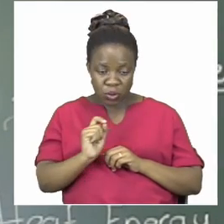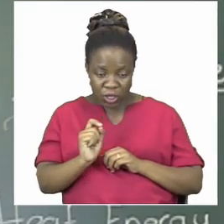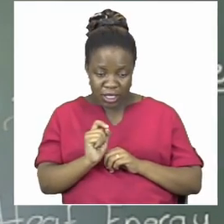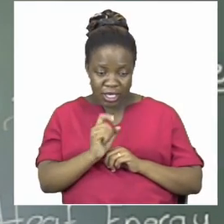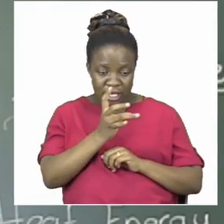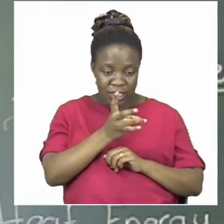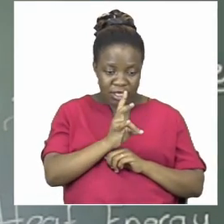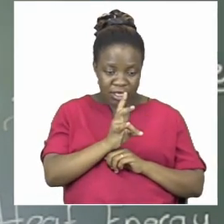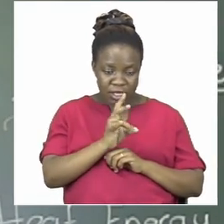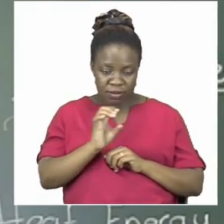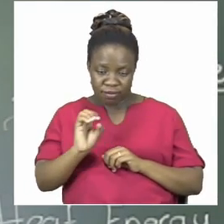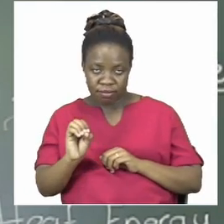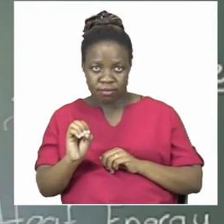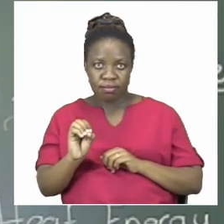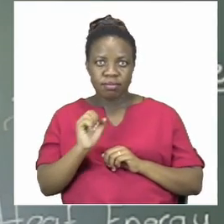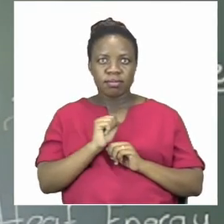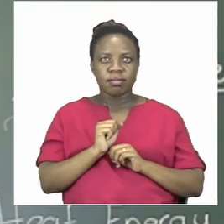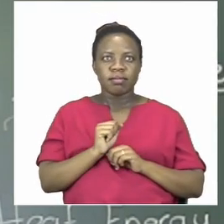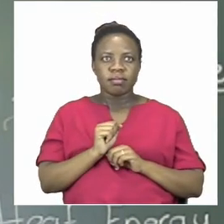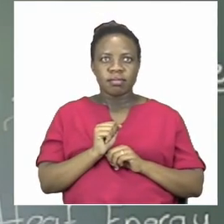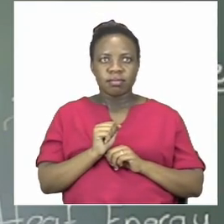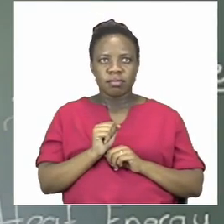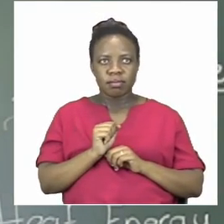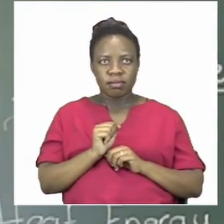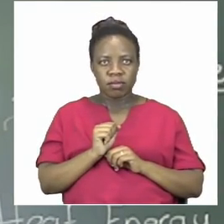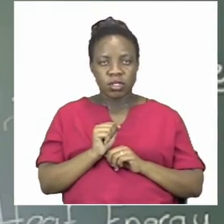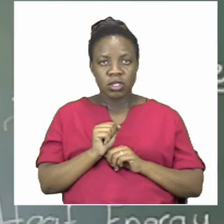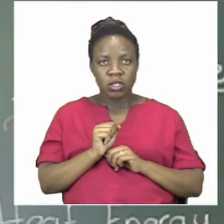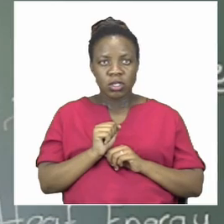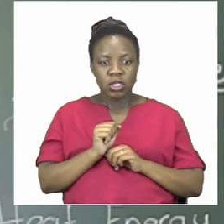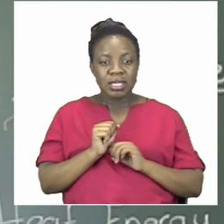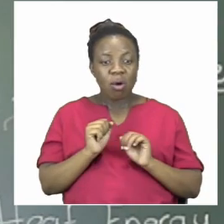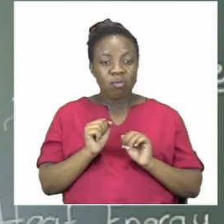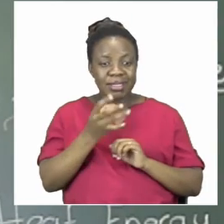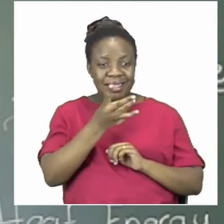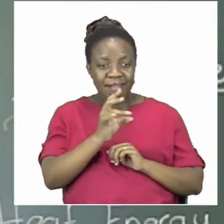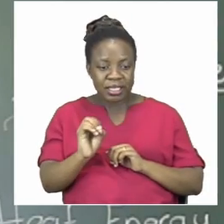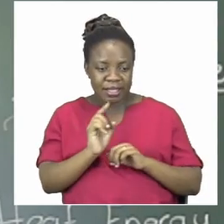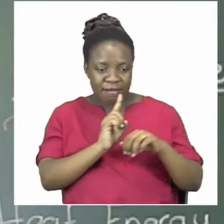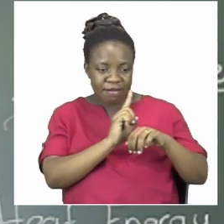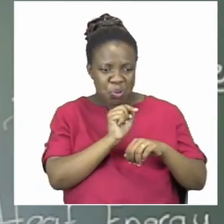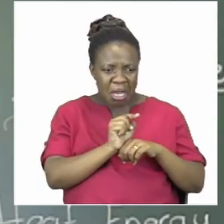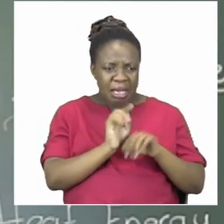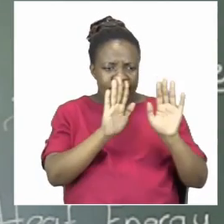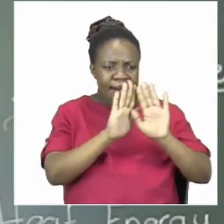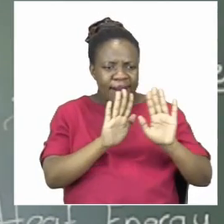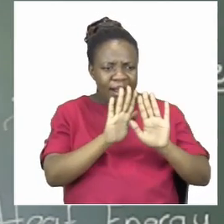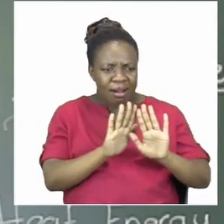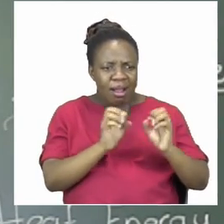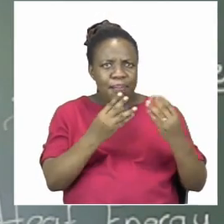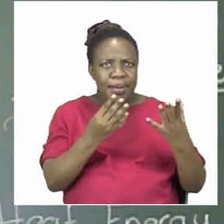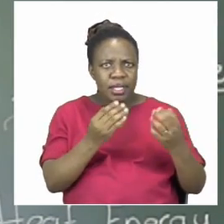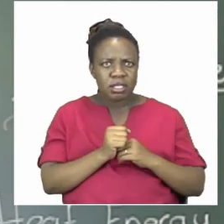as or rather on the abacus, we need how many to be colored? Yes, we need 7.